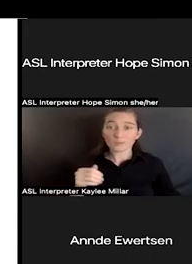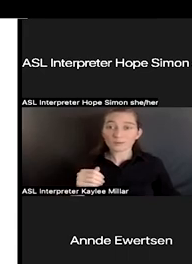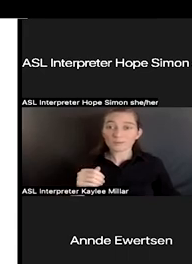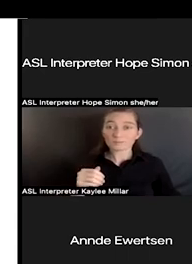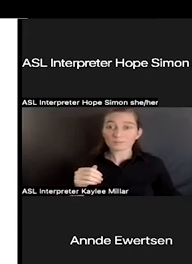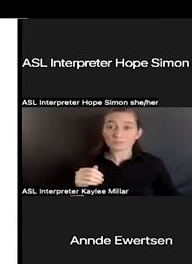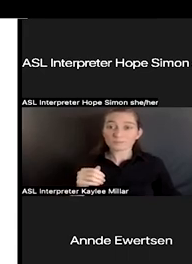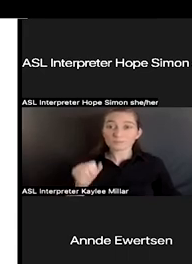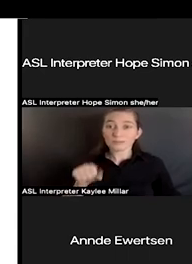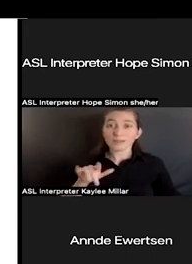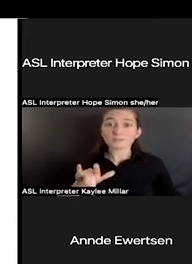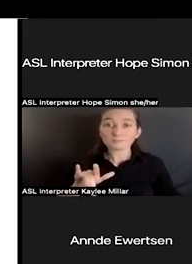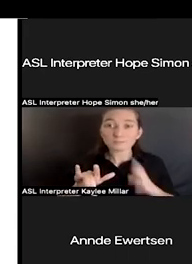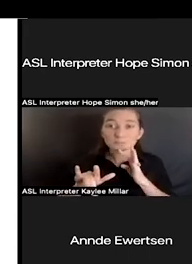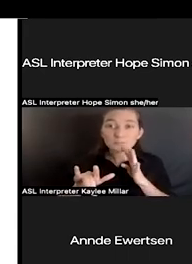on and speak.